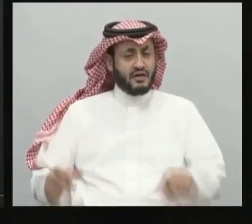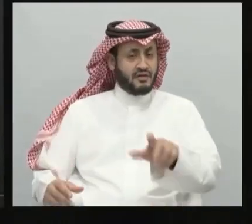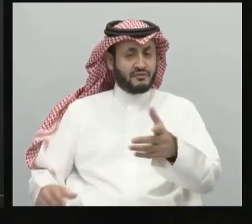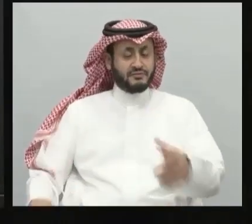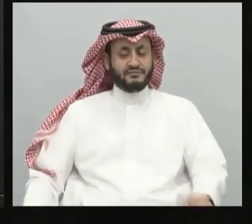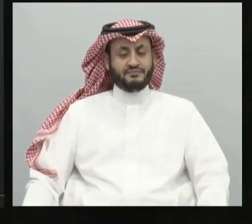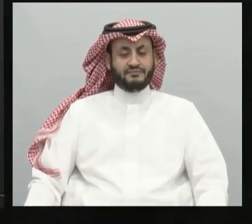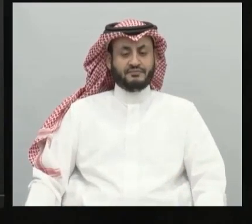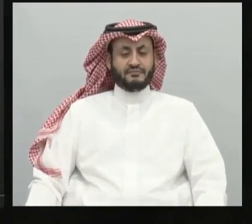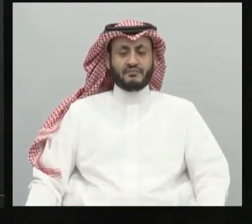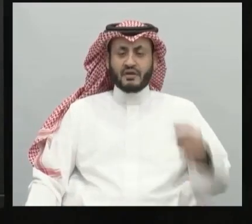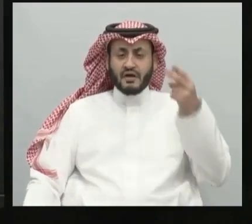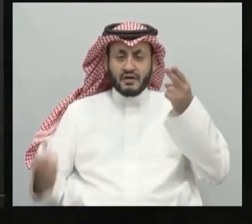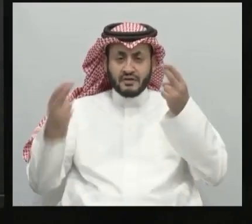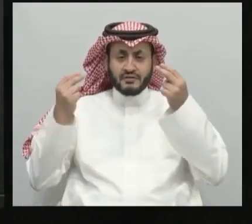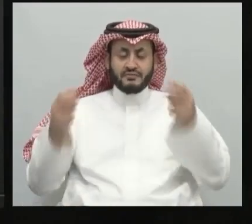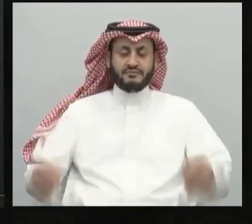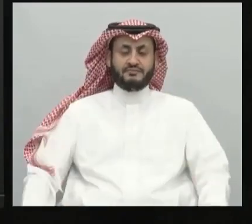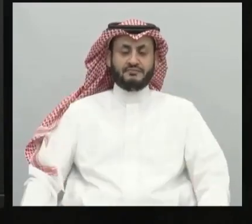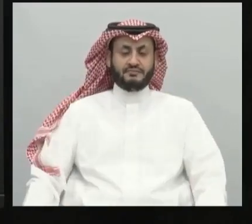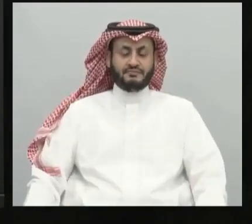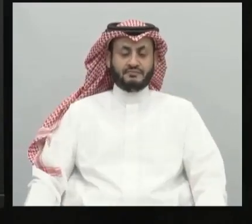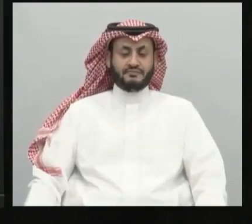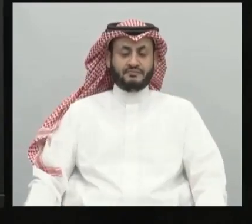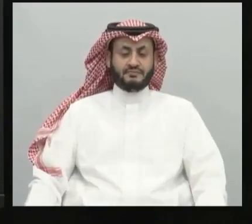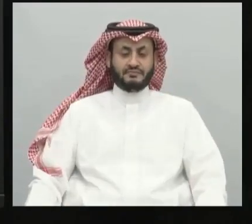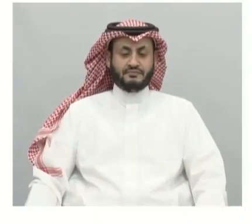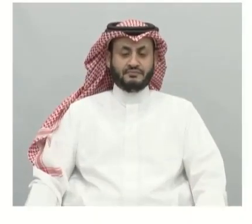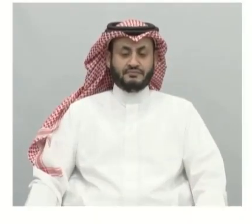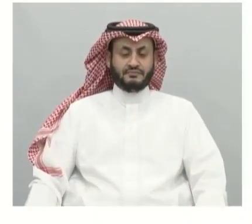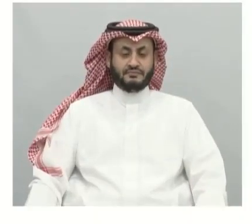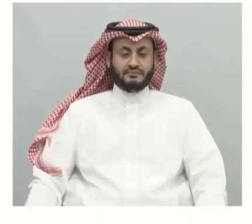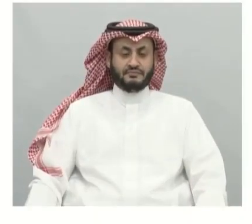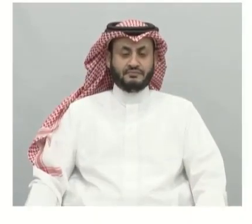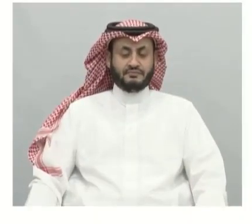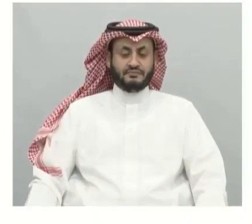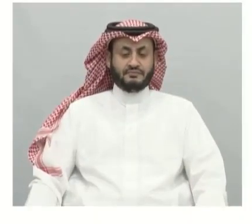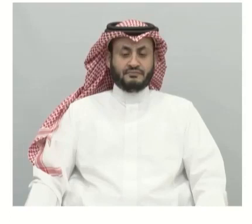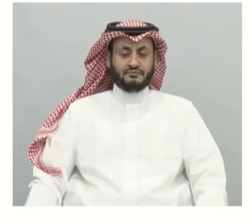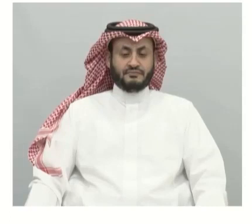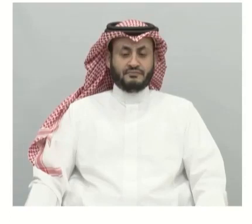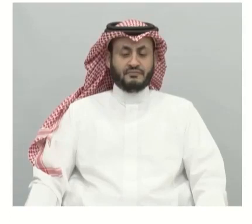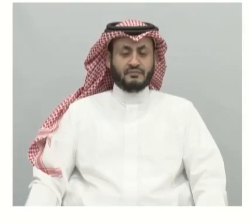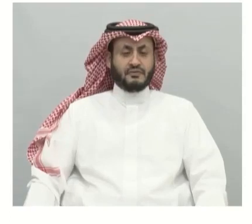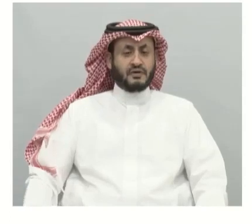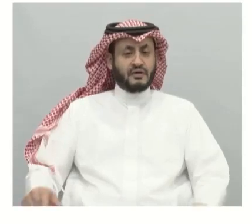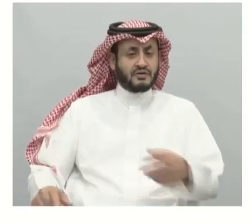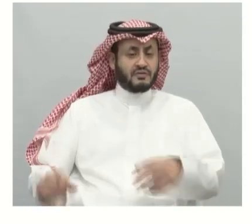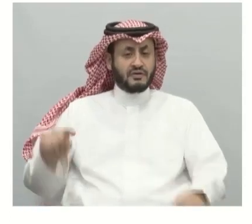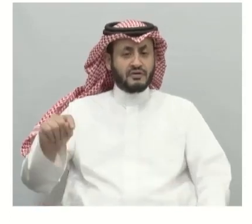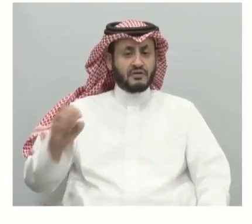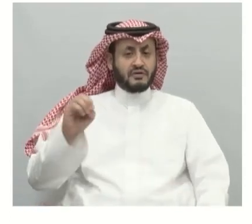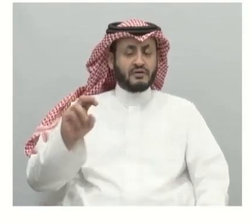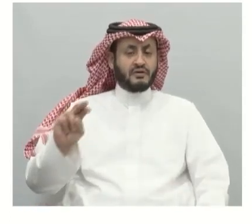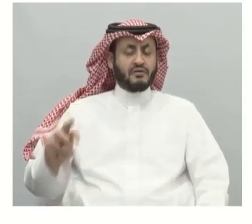How about the third one? Let's listen and see, okay? Here is Tom Lennon. He's from